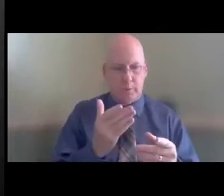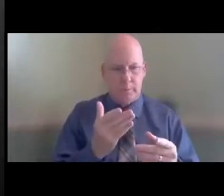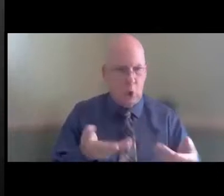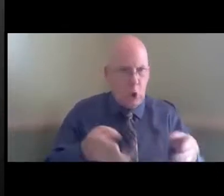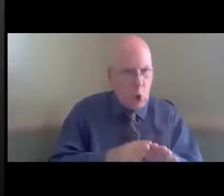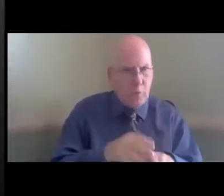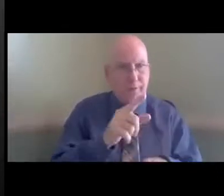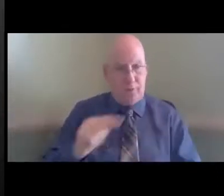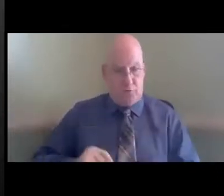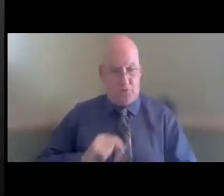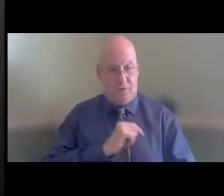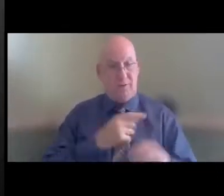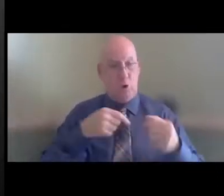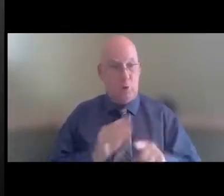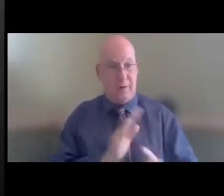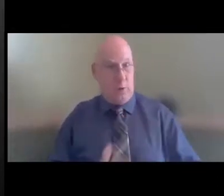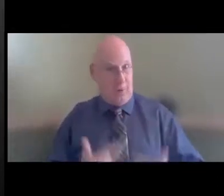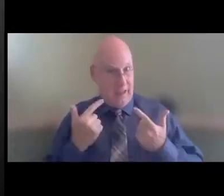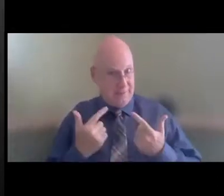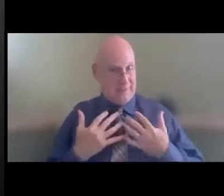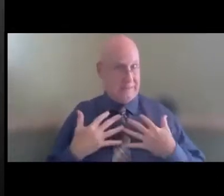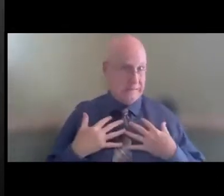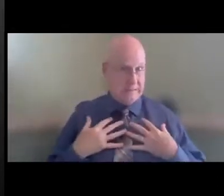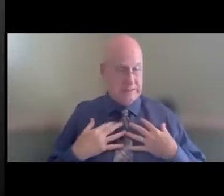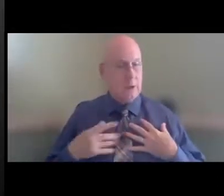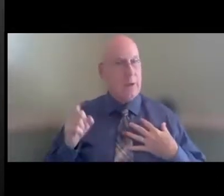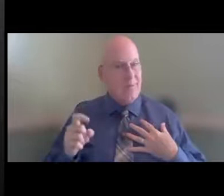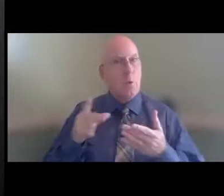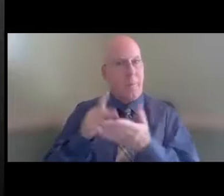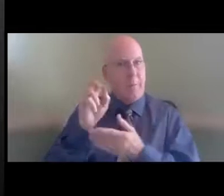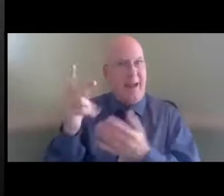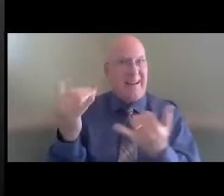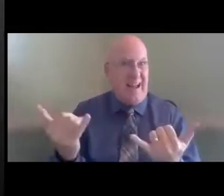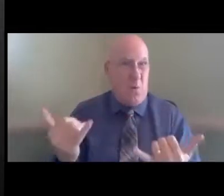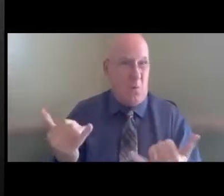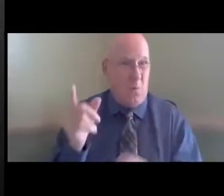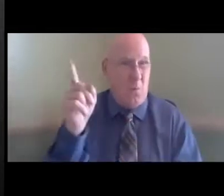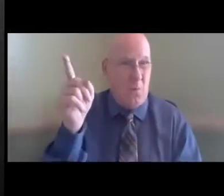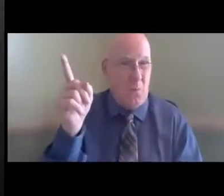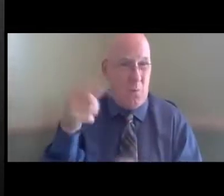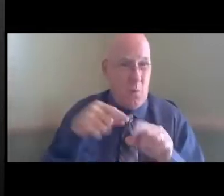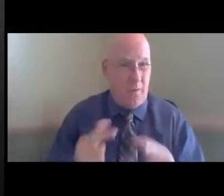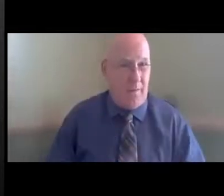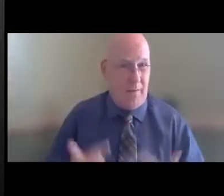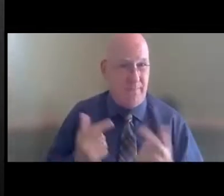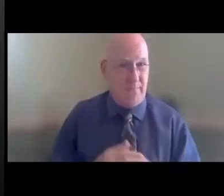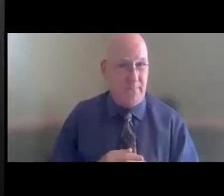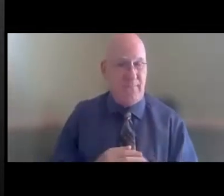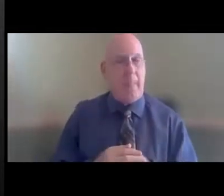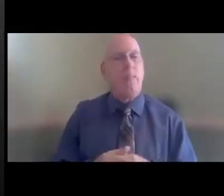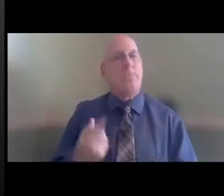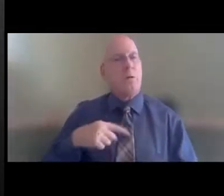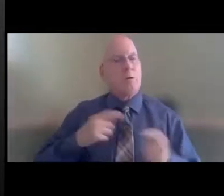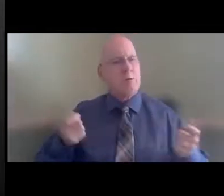trusts during the beneficiary's lifetime, you have to make the payback now. So what we do, because we administer a lot